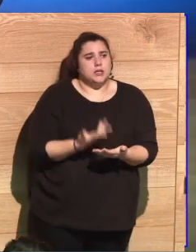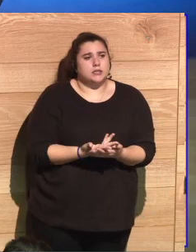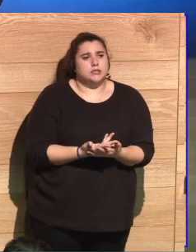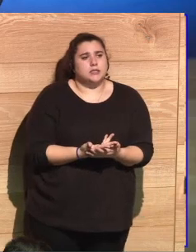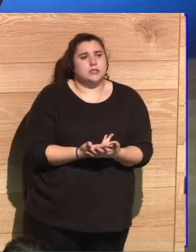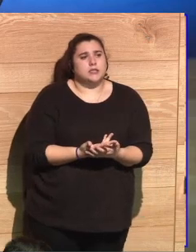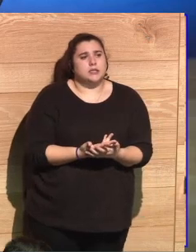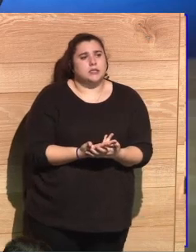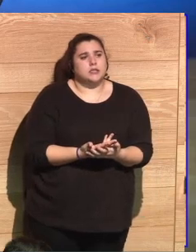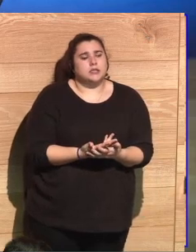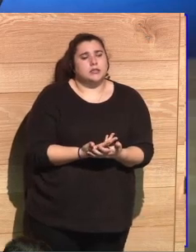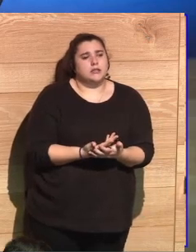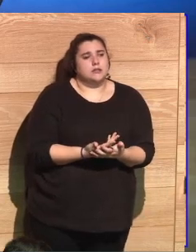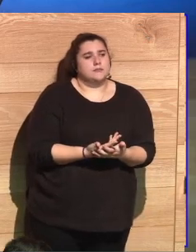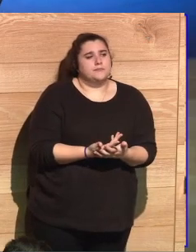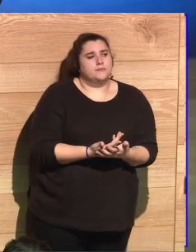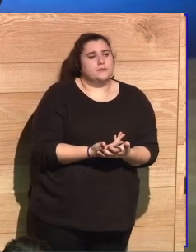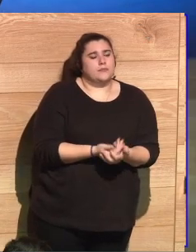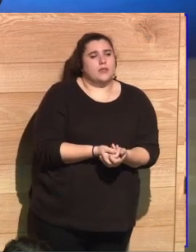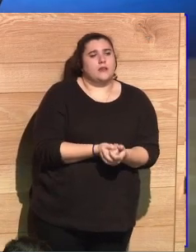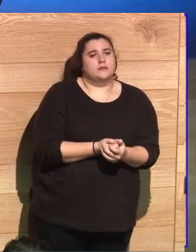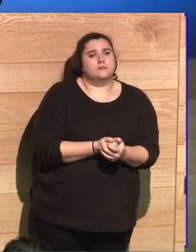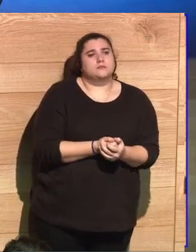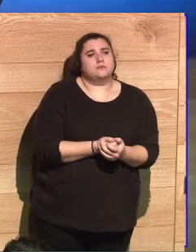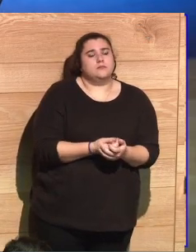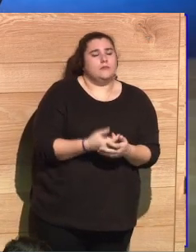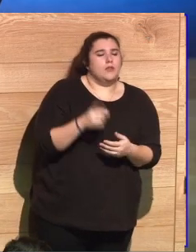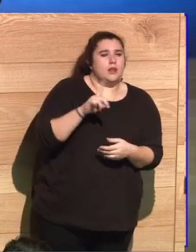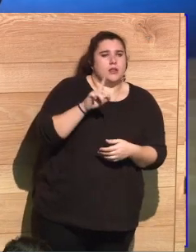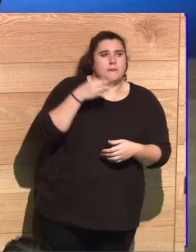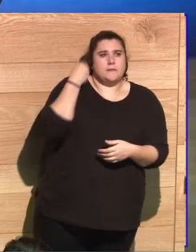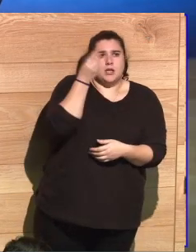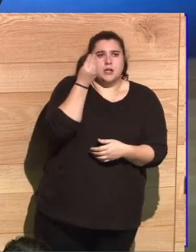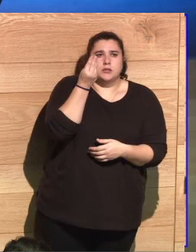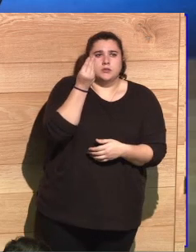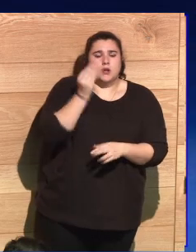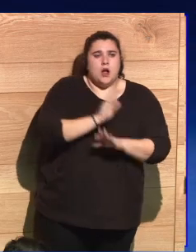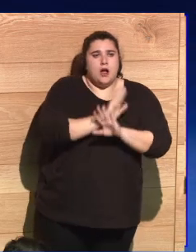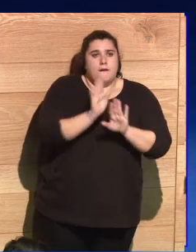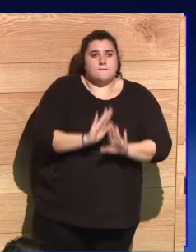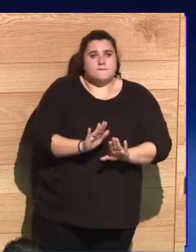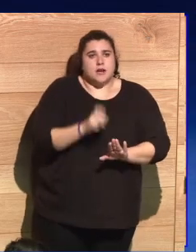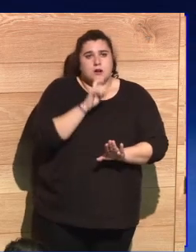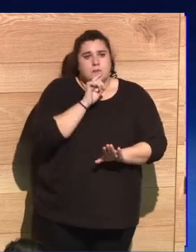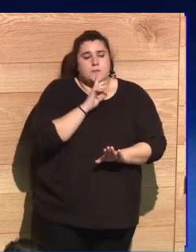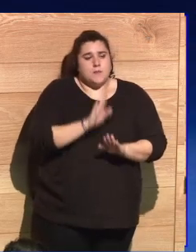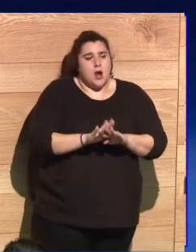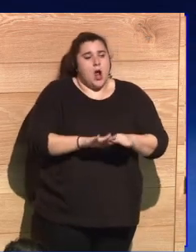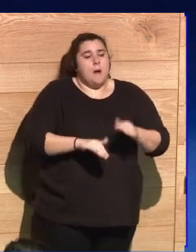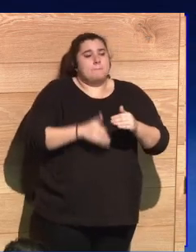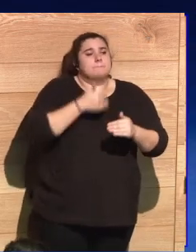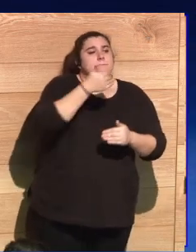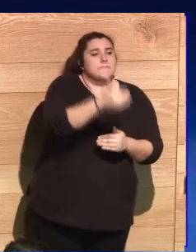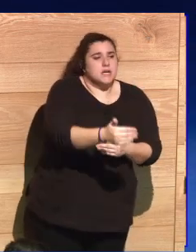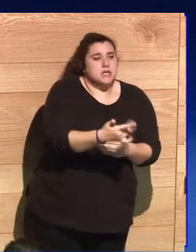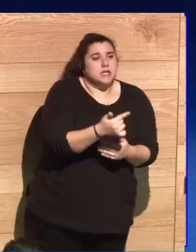again? No, I think I finally outgrew it. It took me 7 decades, but no, I haven't had any kind